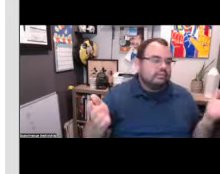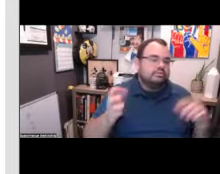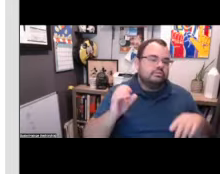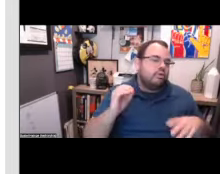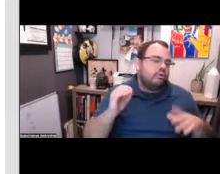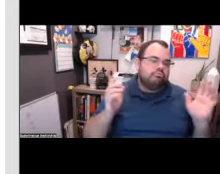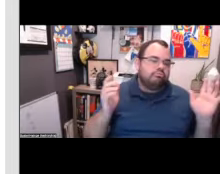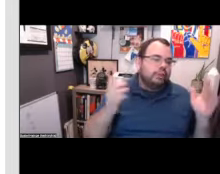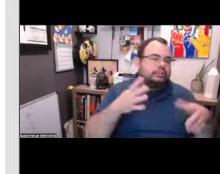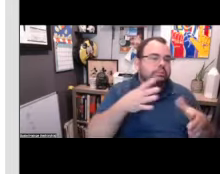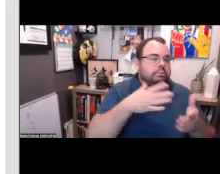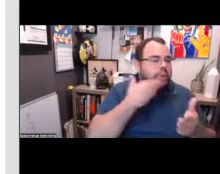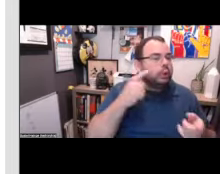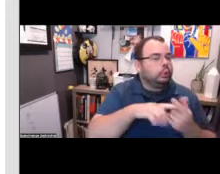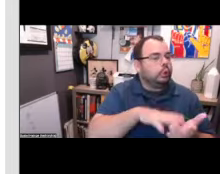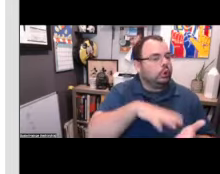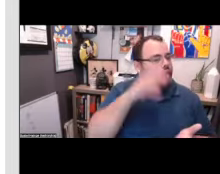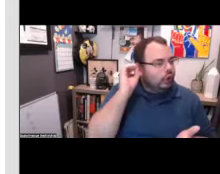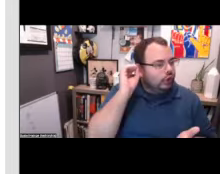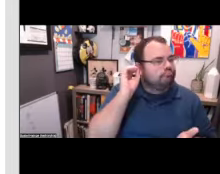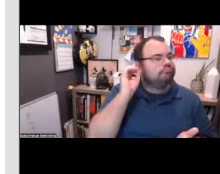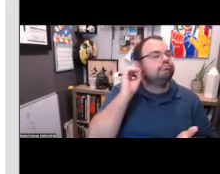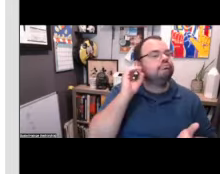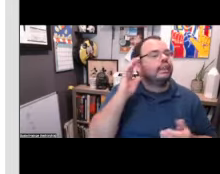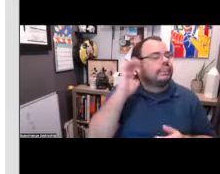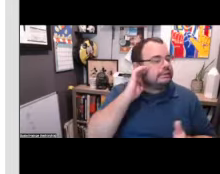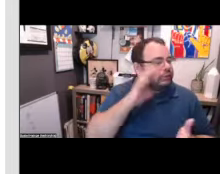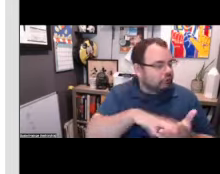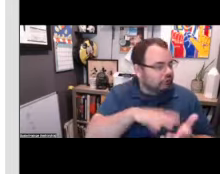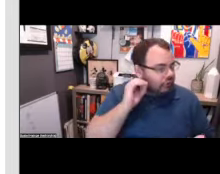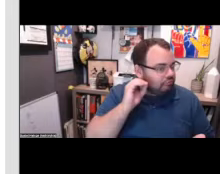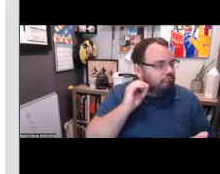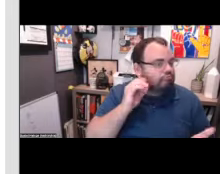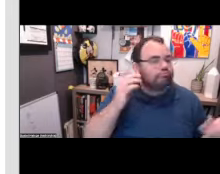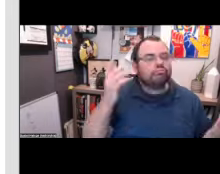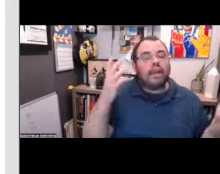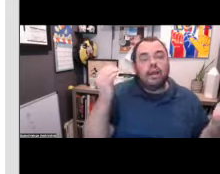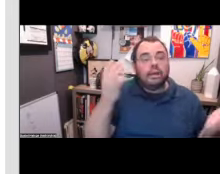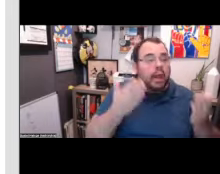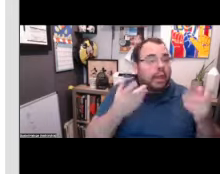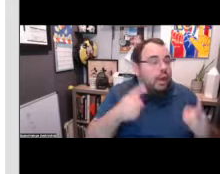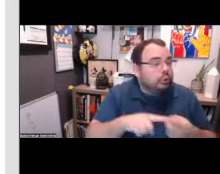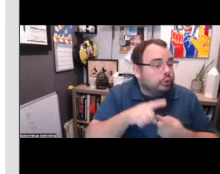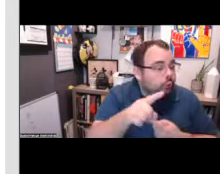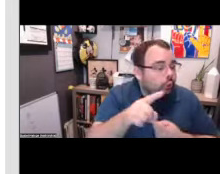at the future. So you never know what's going to happen. We learn from these experiences.